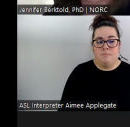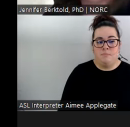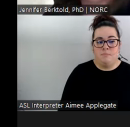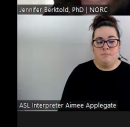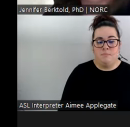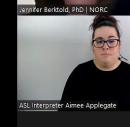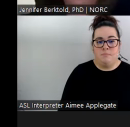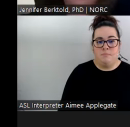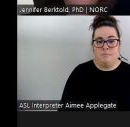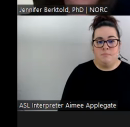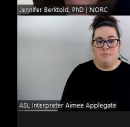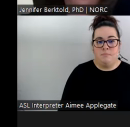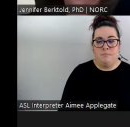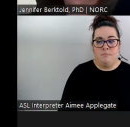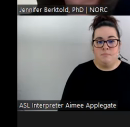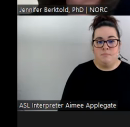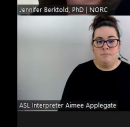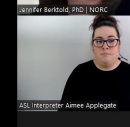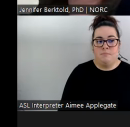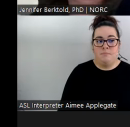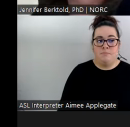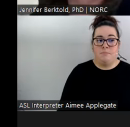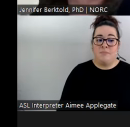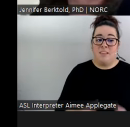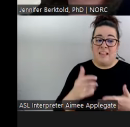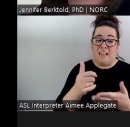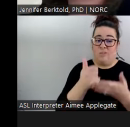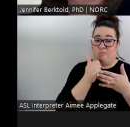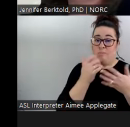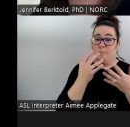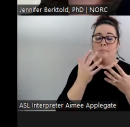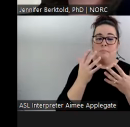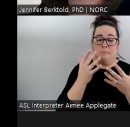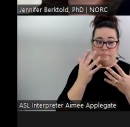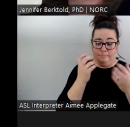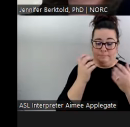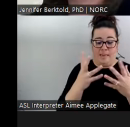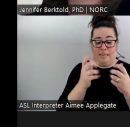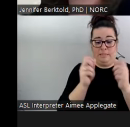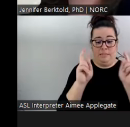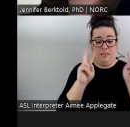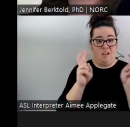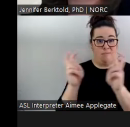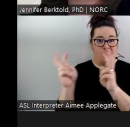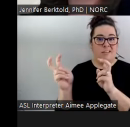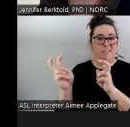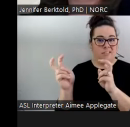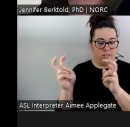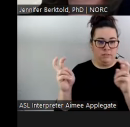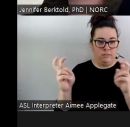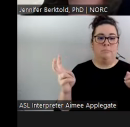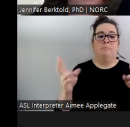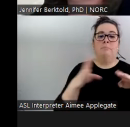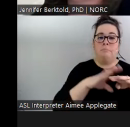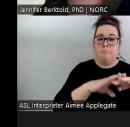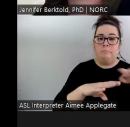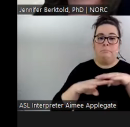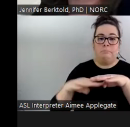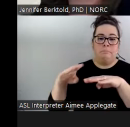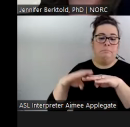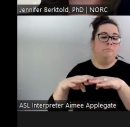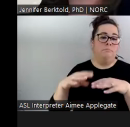This is very, very helpful for folks, and it does seem like we have several topics that are having convergence. I see mental health for many